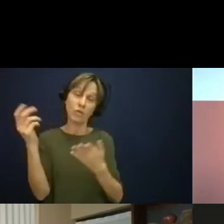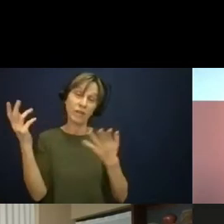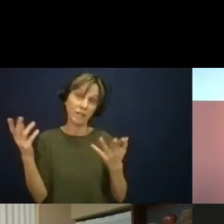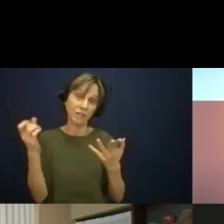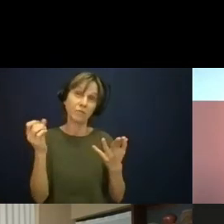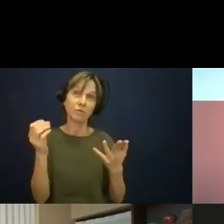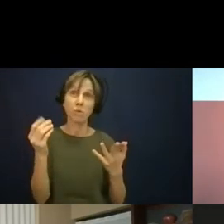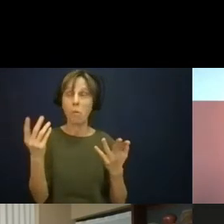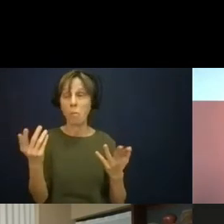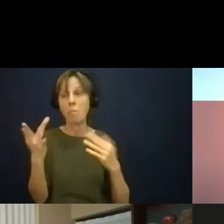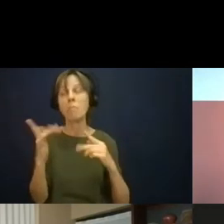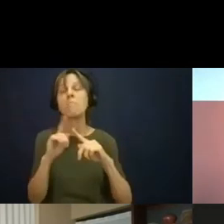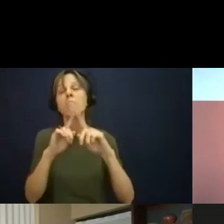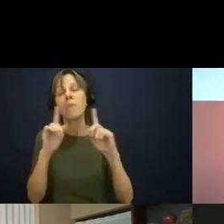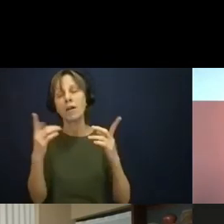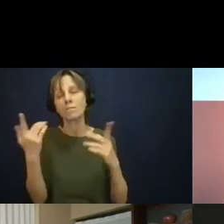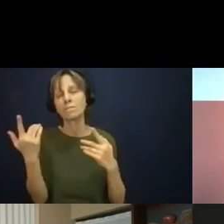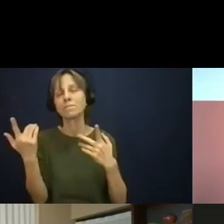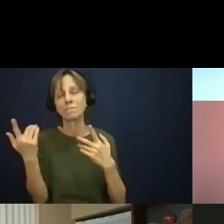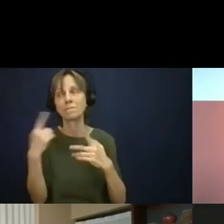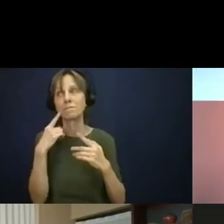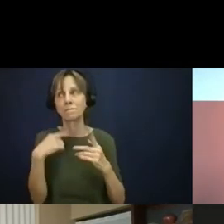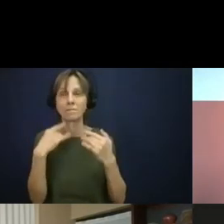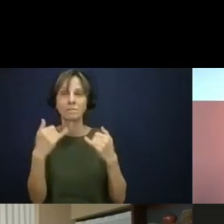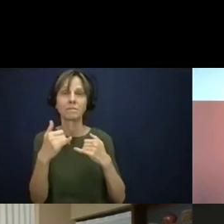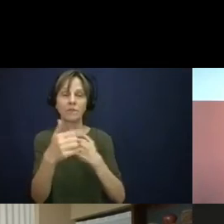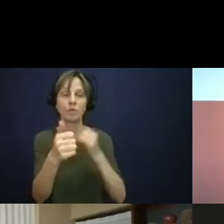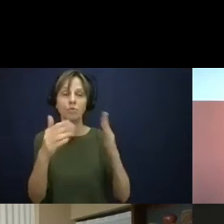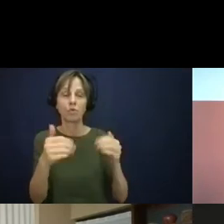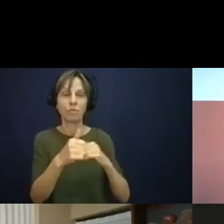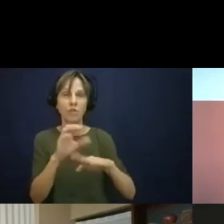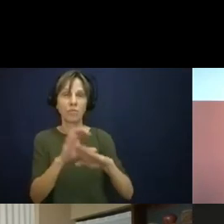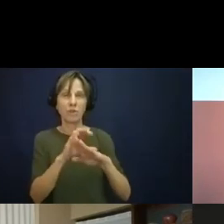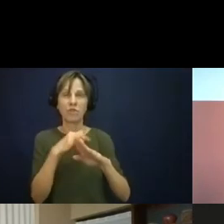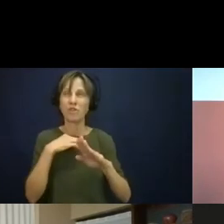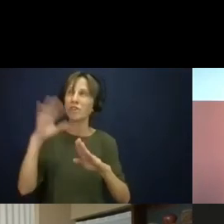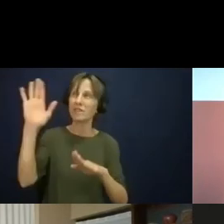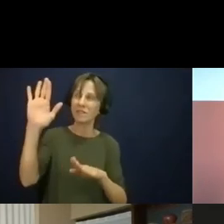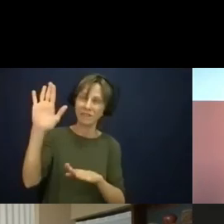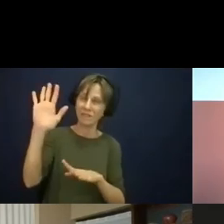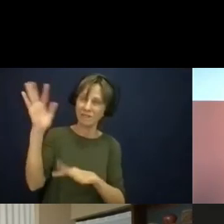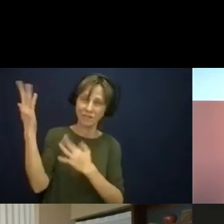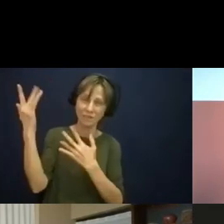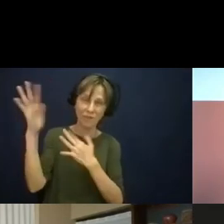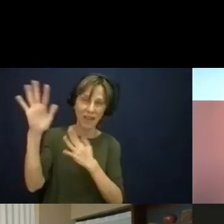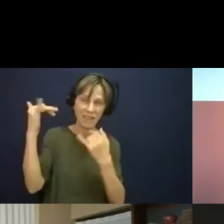but they put me in this room with a computer. They say, okay, this is your email address. I'm like, wait, hold up, this is a job now.